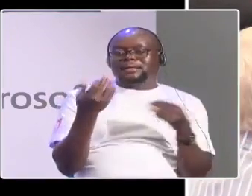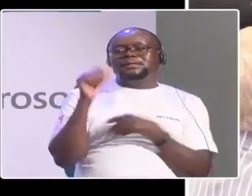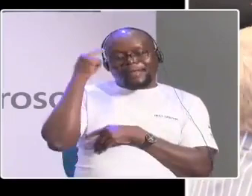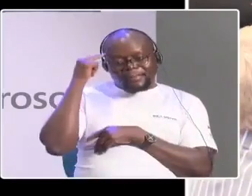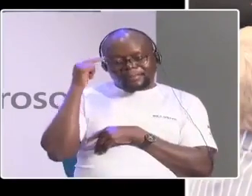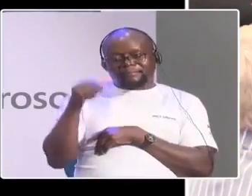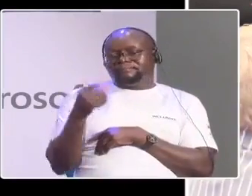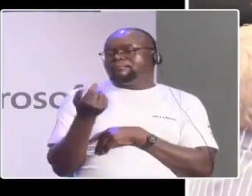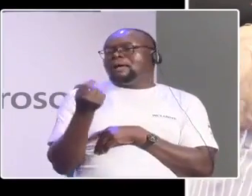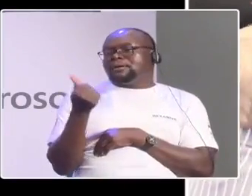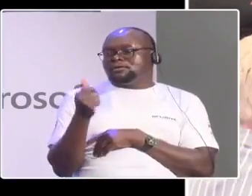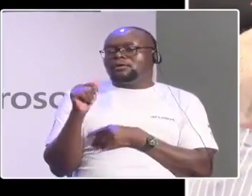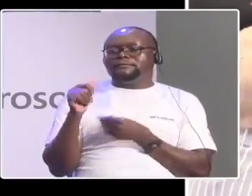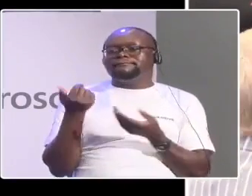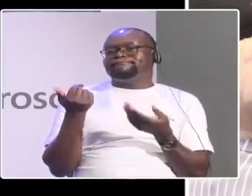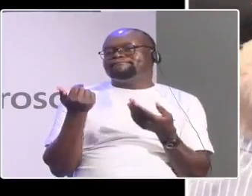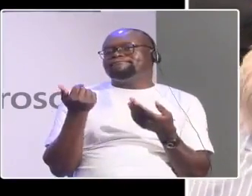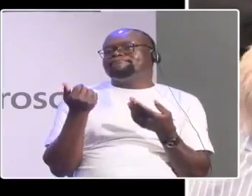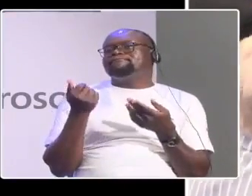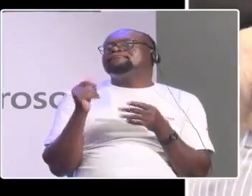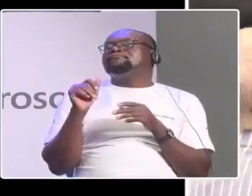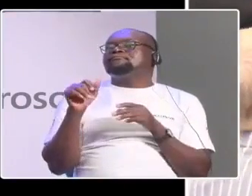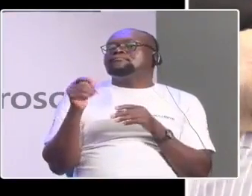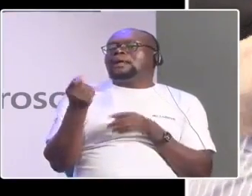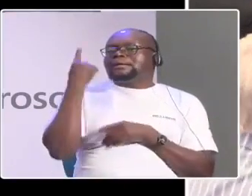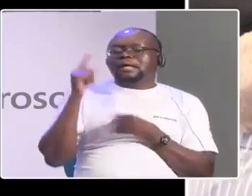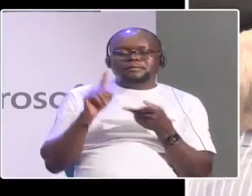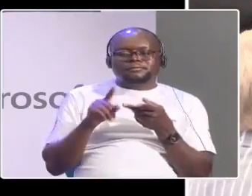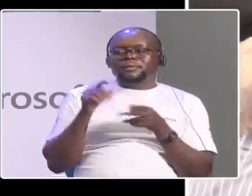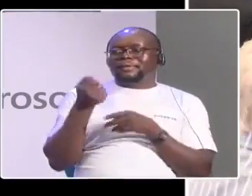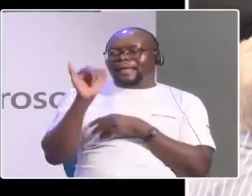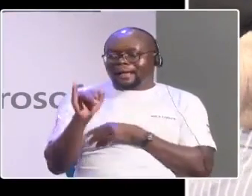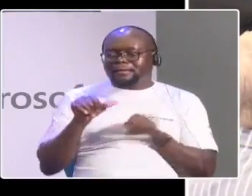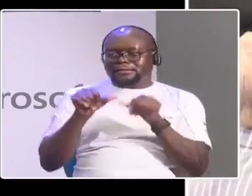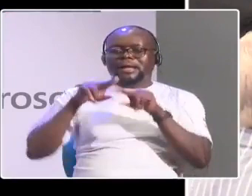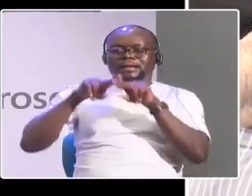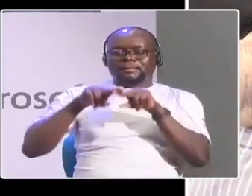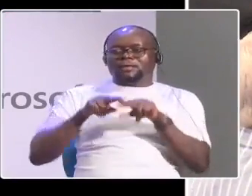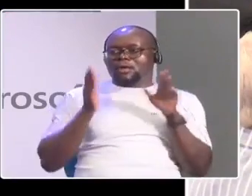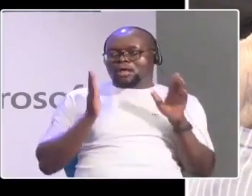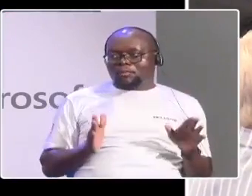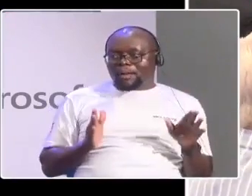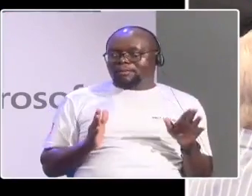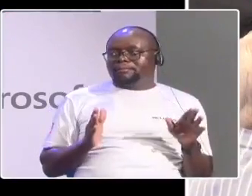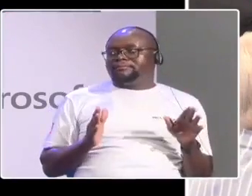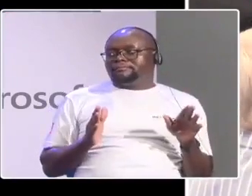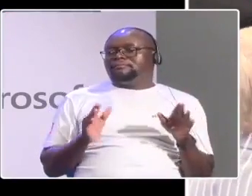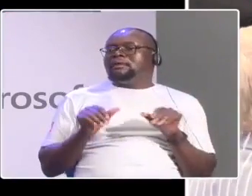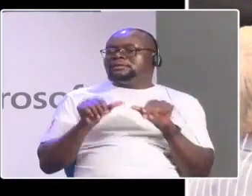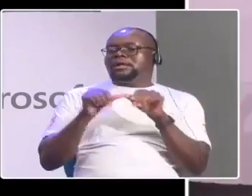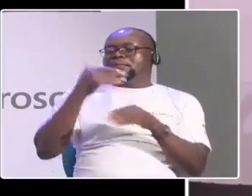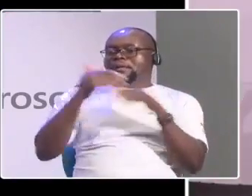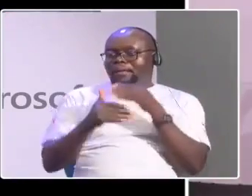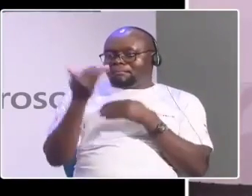think it's going to be a little bit of a delicate dance of give and take with AI, and still relying on humans and knowing these are still being built